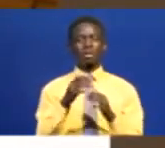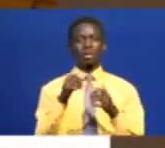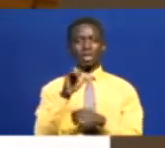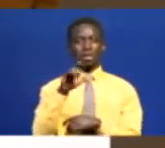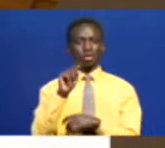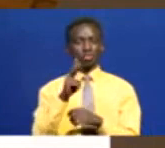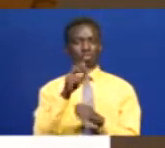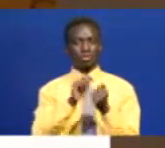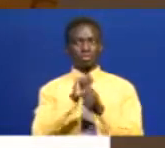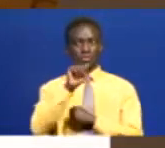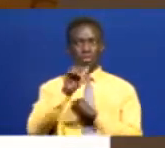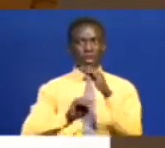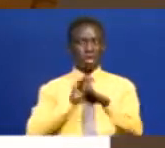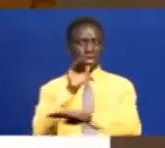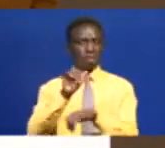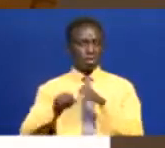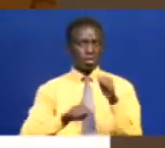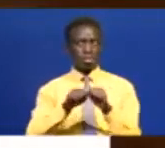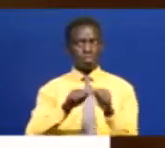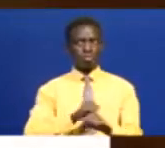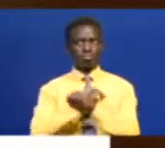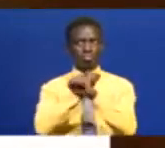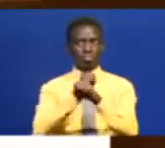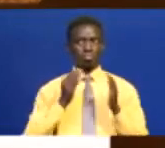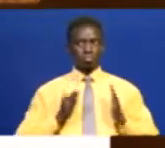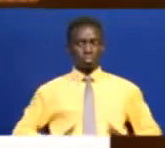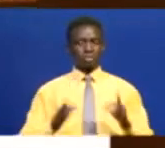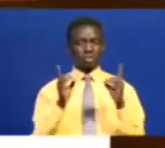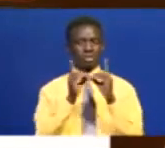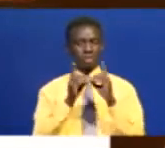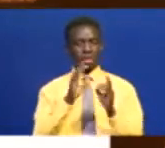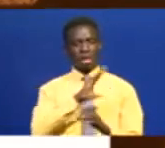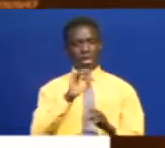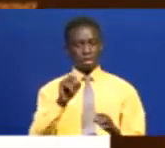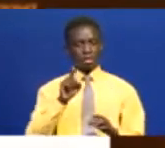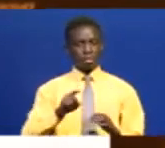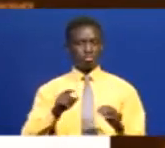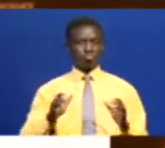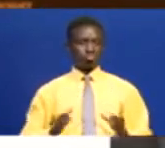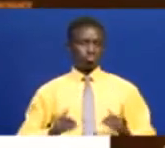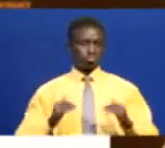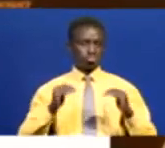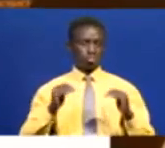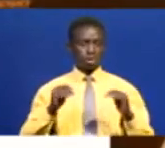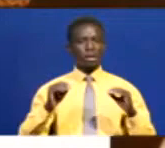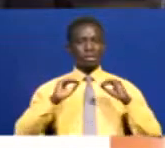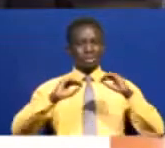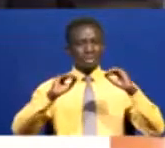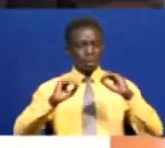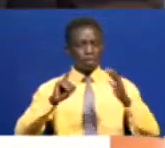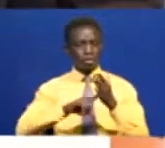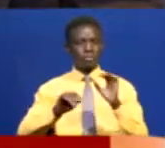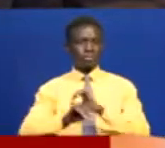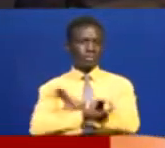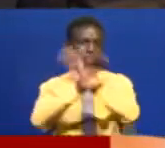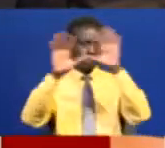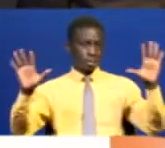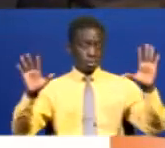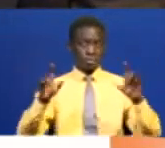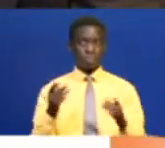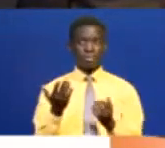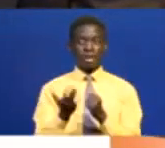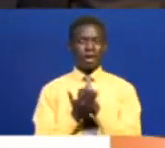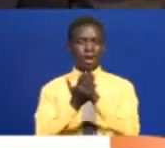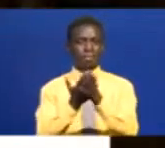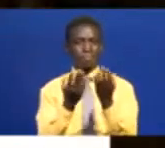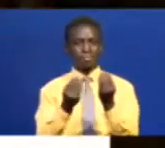for the protection of personal data and enhancing transparency, respectively. This, they say, will make it easy to identify true owners